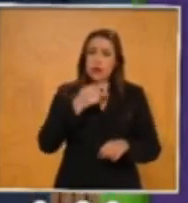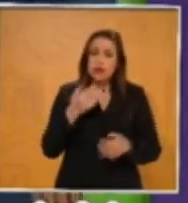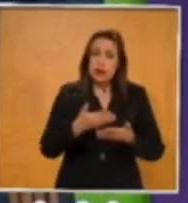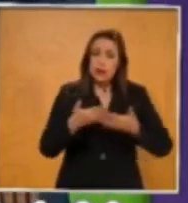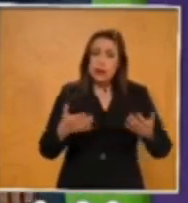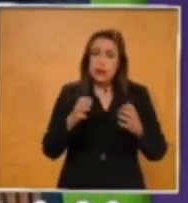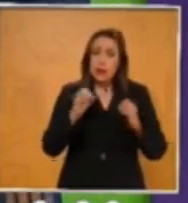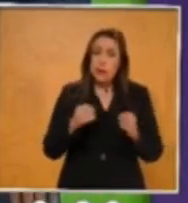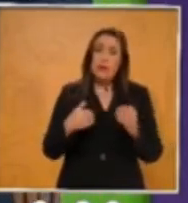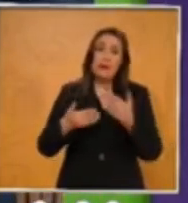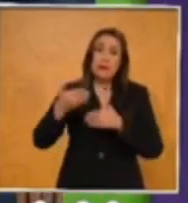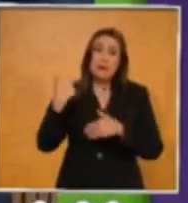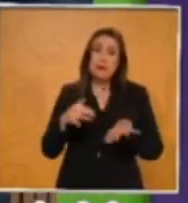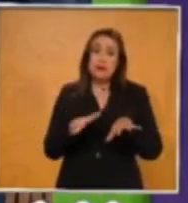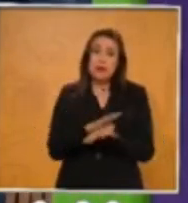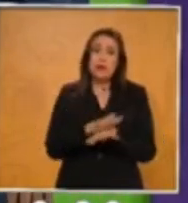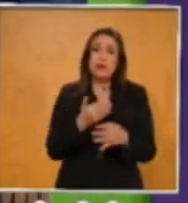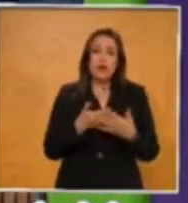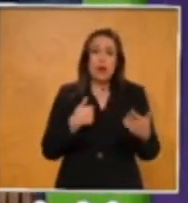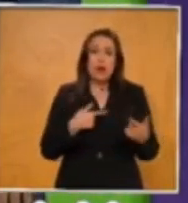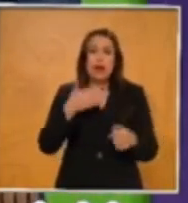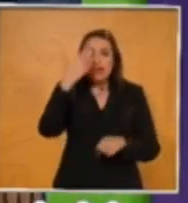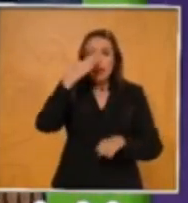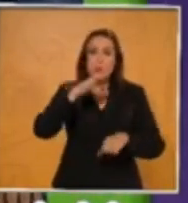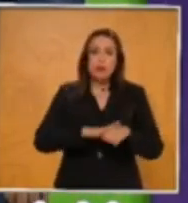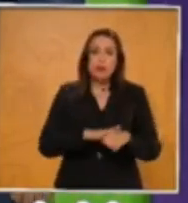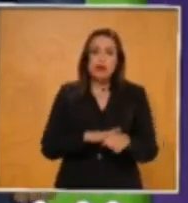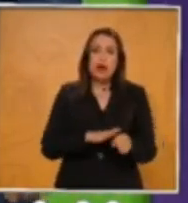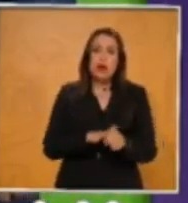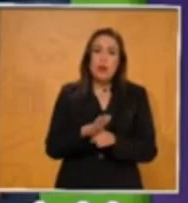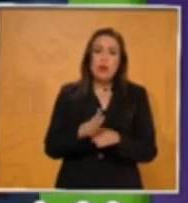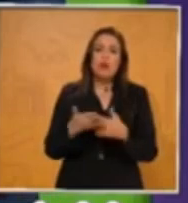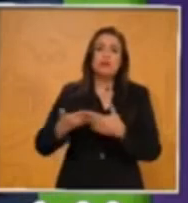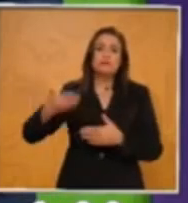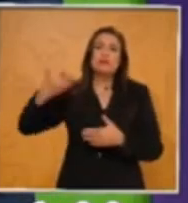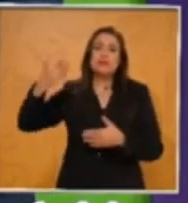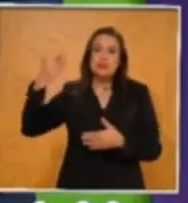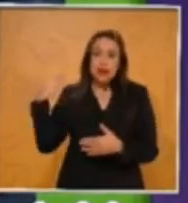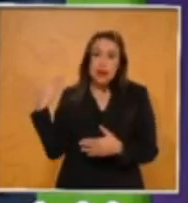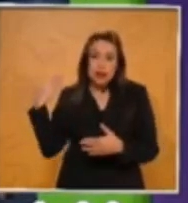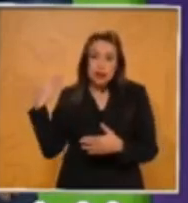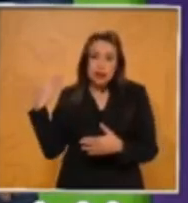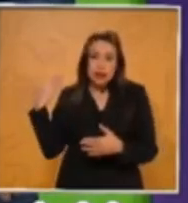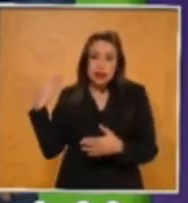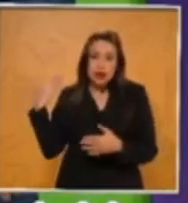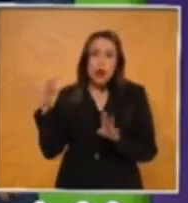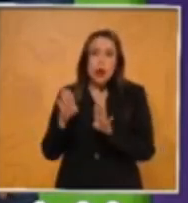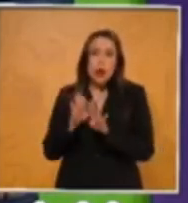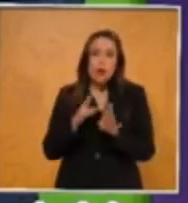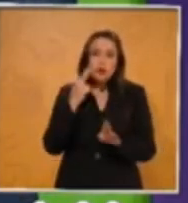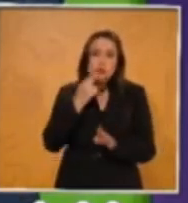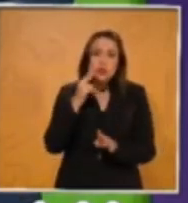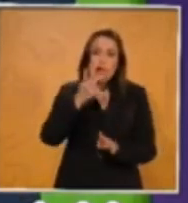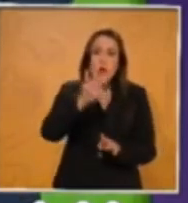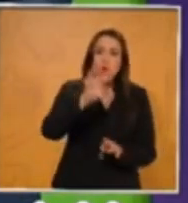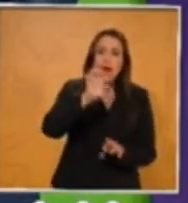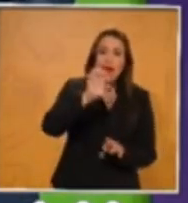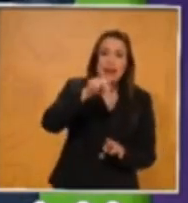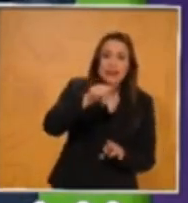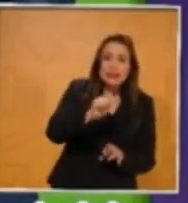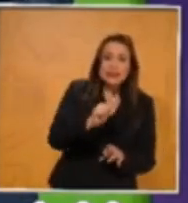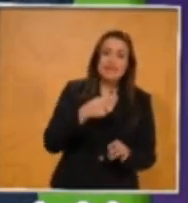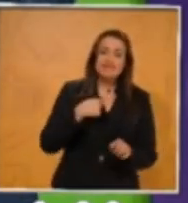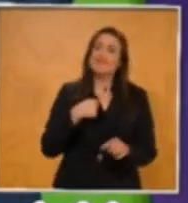past. Now I have to memorize that in the past, it's went. I have to study